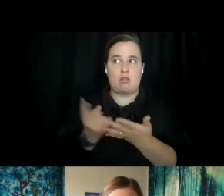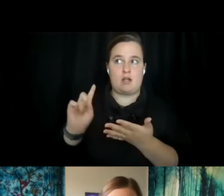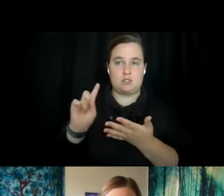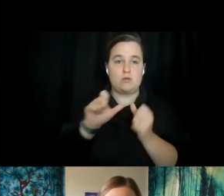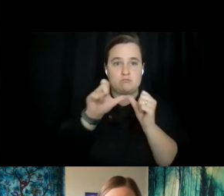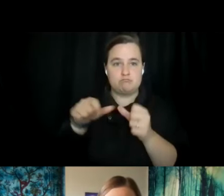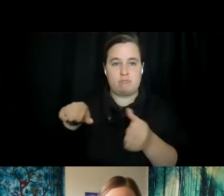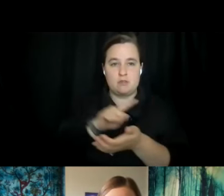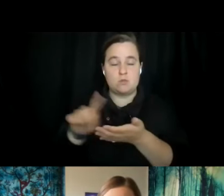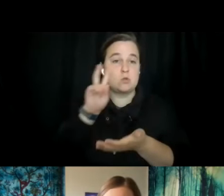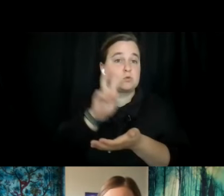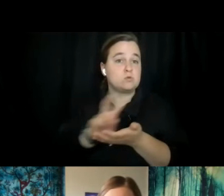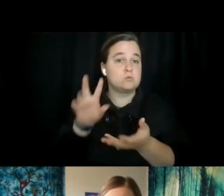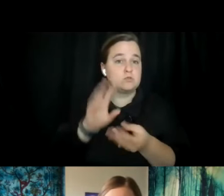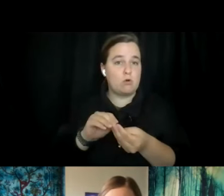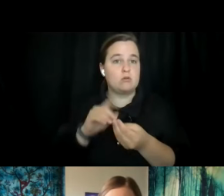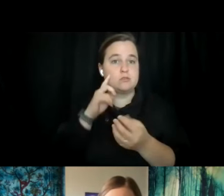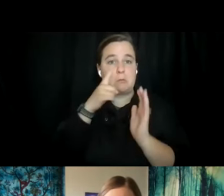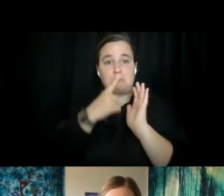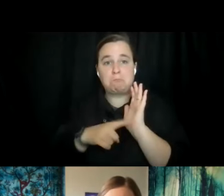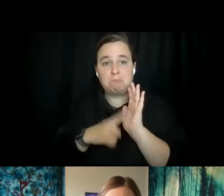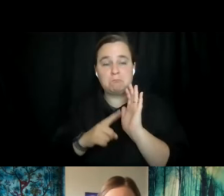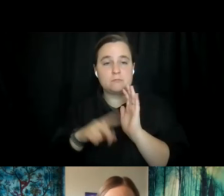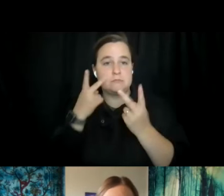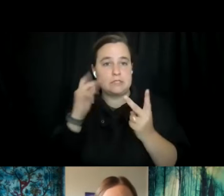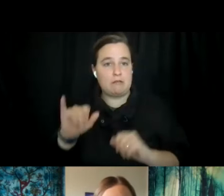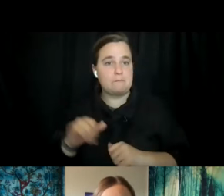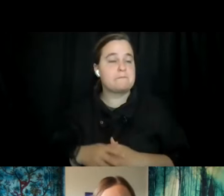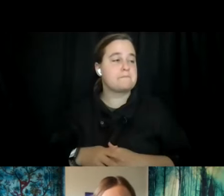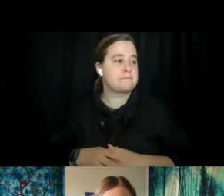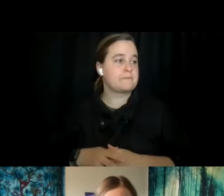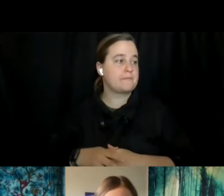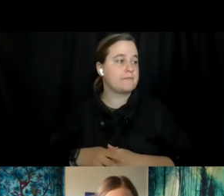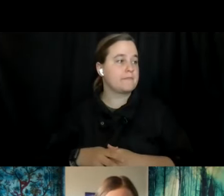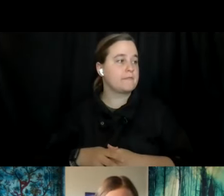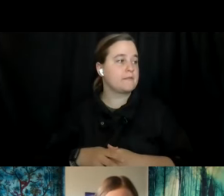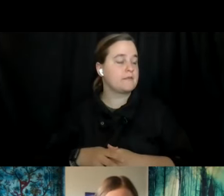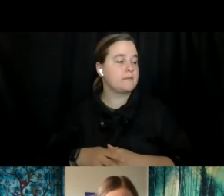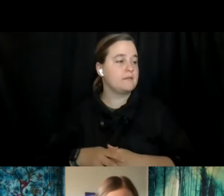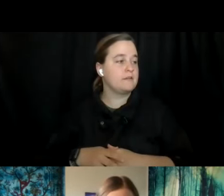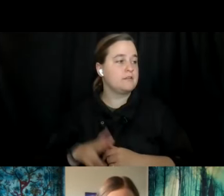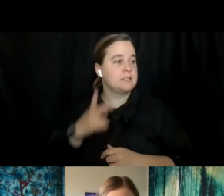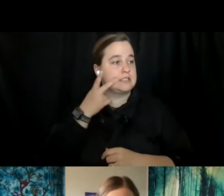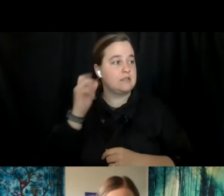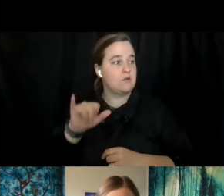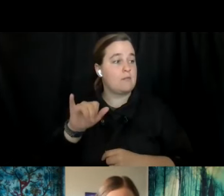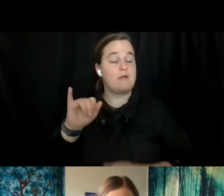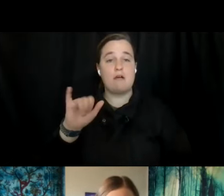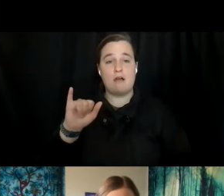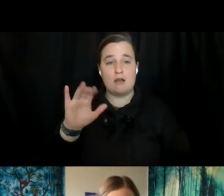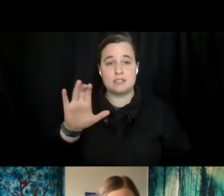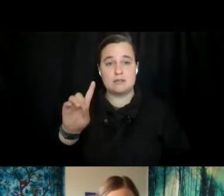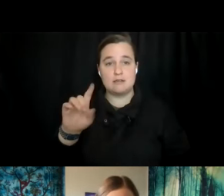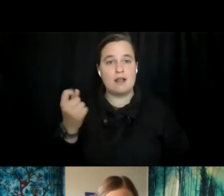ongoing. So something to look up. And then, so we see from that the ICD-11, which is